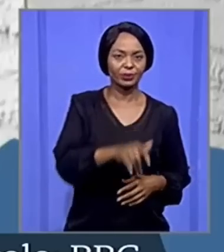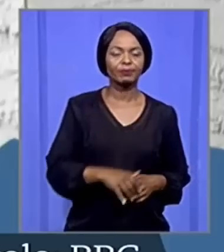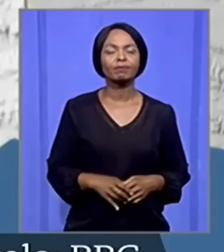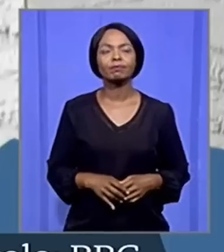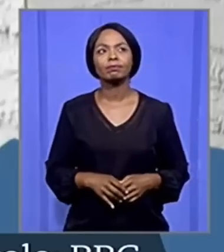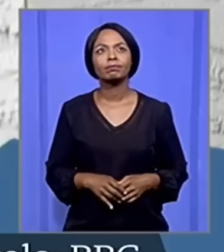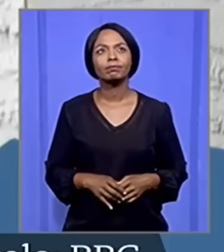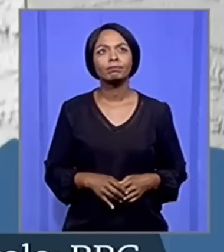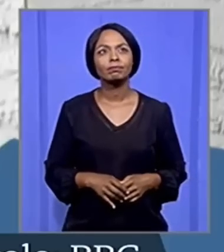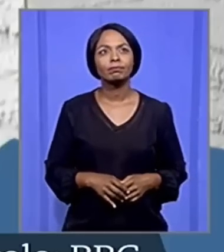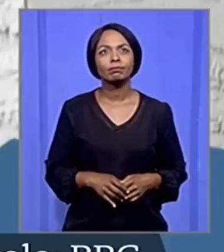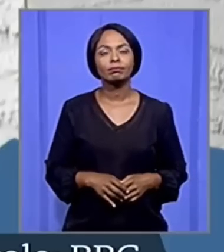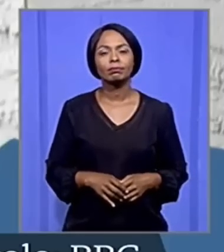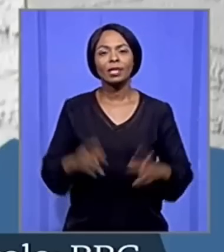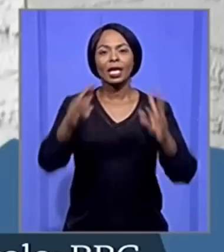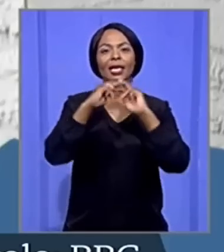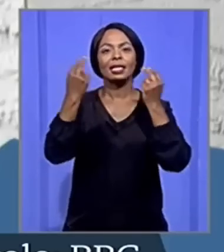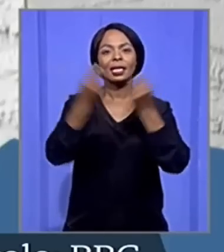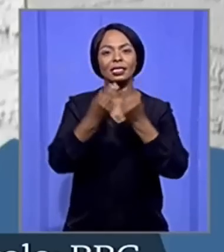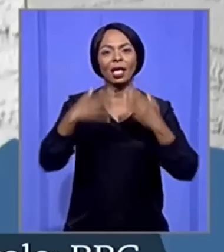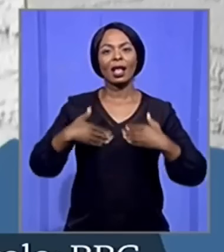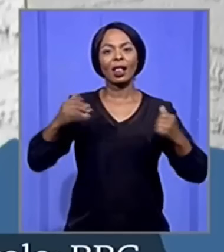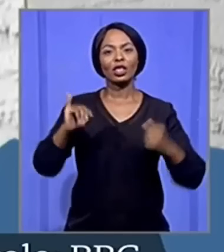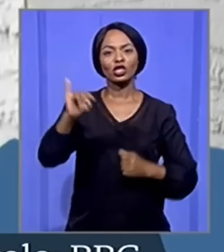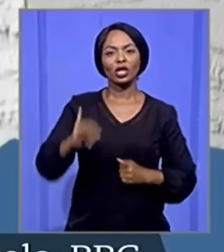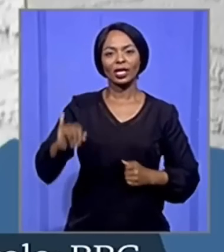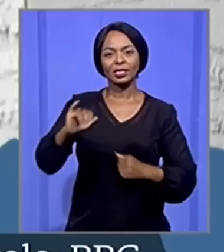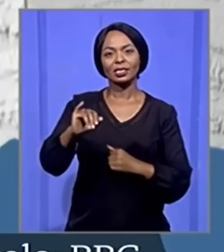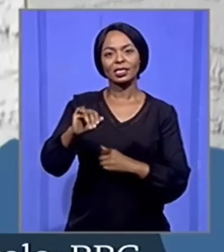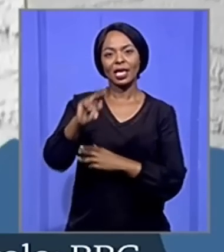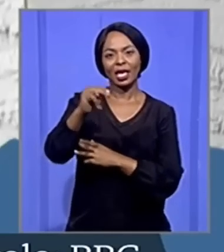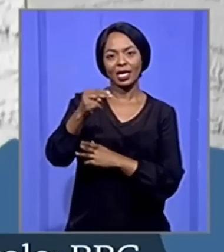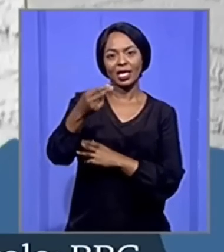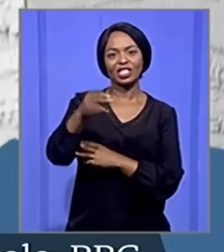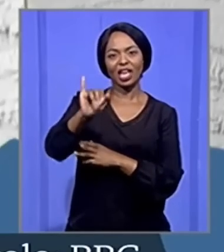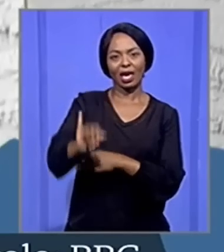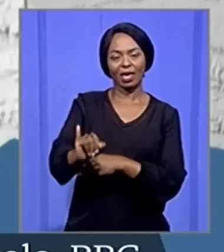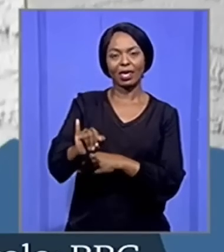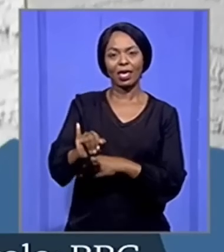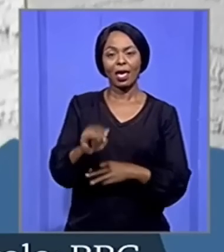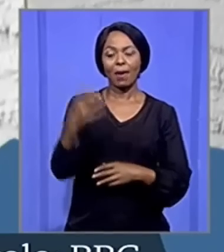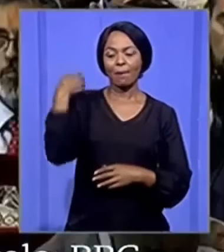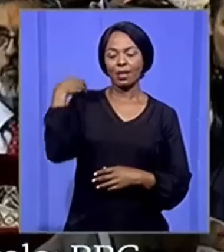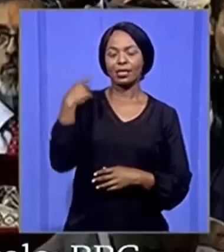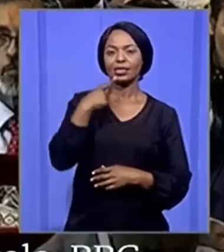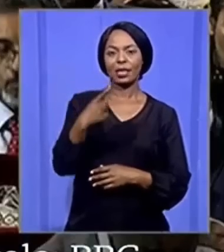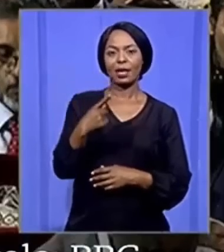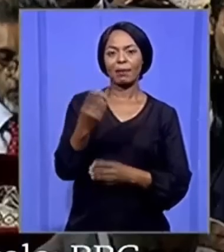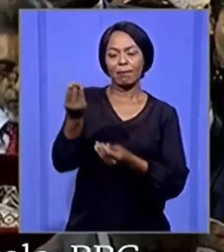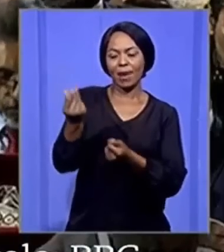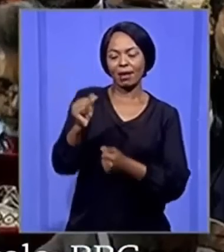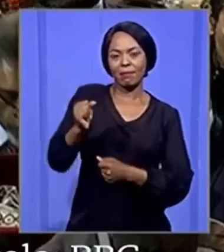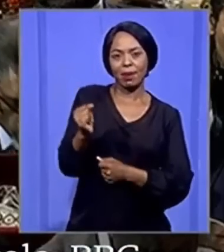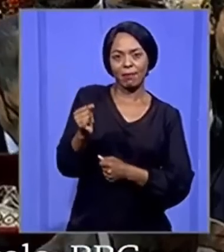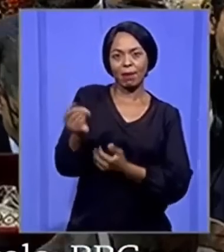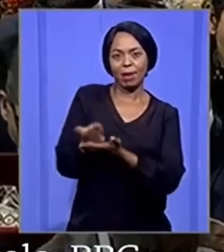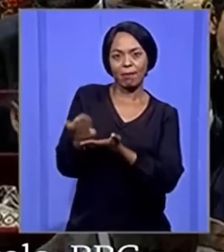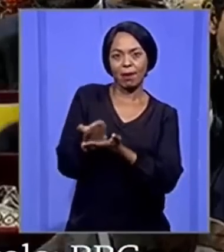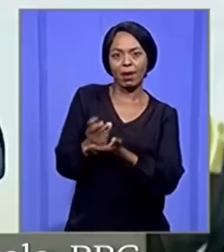ba bitsang ke national health insurance. So minister o re lo tla ja tšhelete